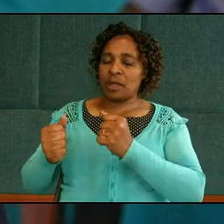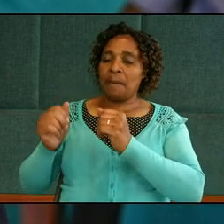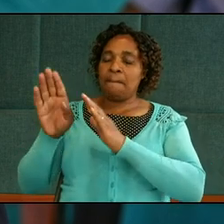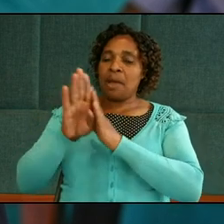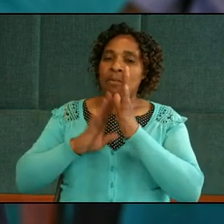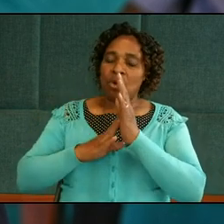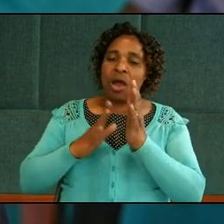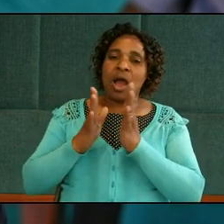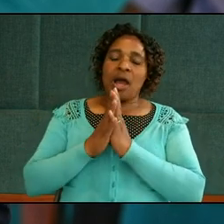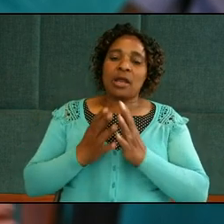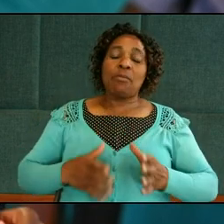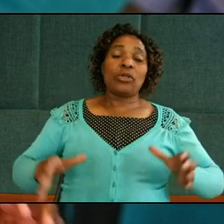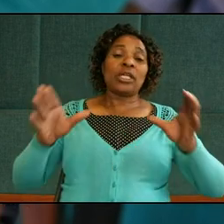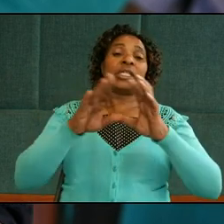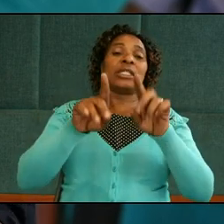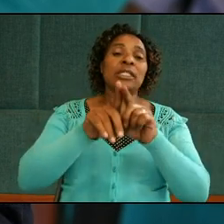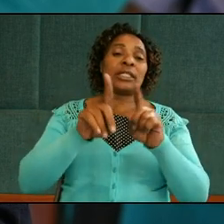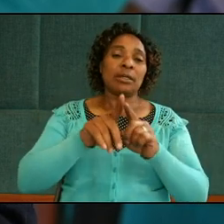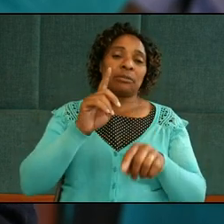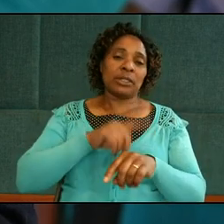at the pottery at the school.